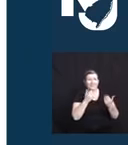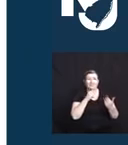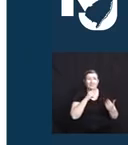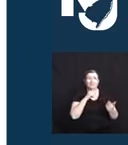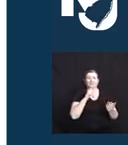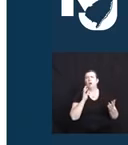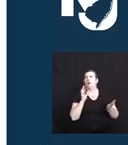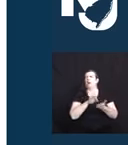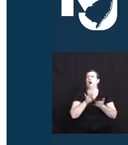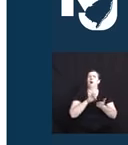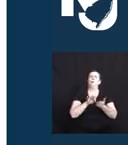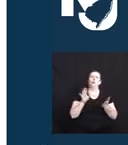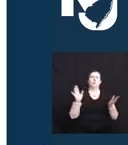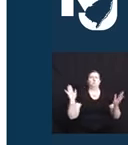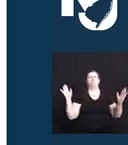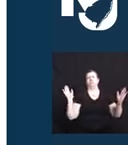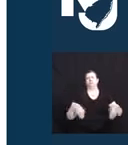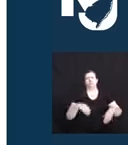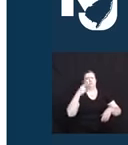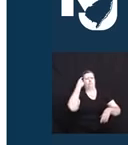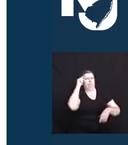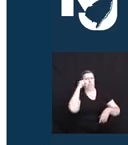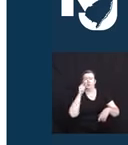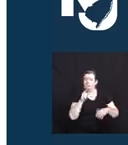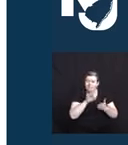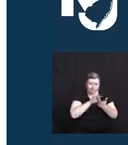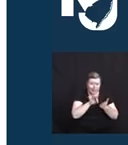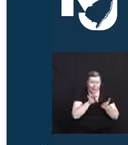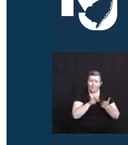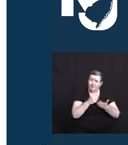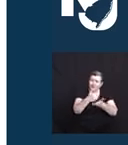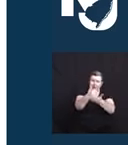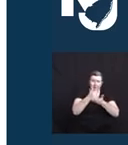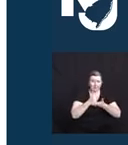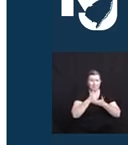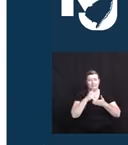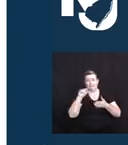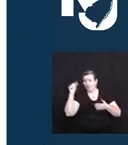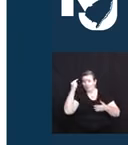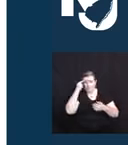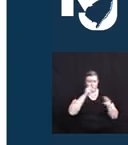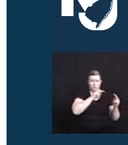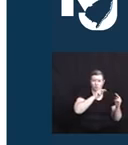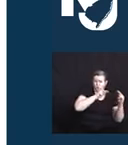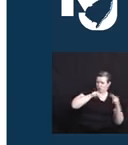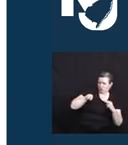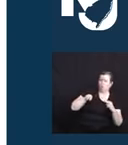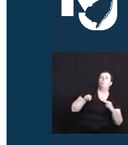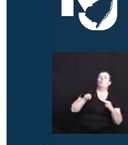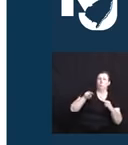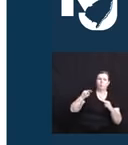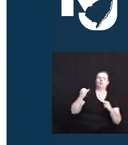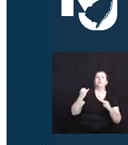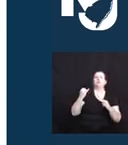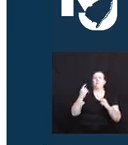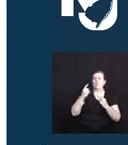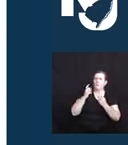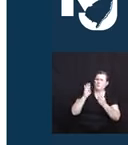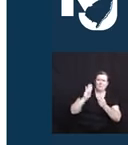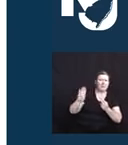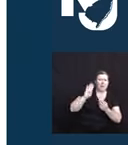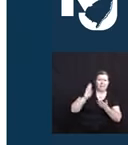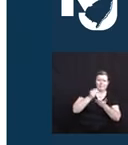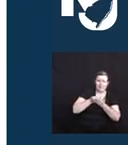here. It is quite literally the tool that determines whether or not billions of dollars of federal aid flows into New